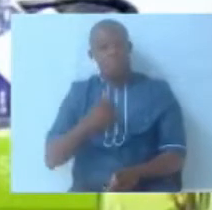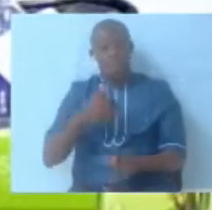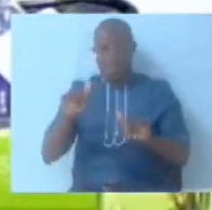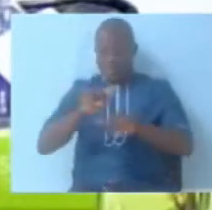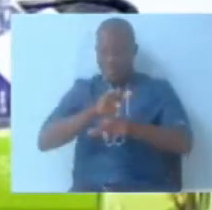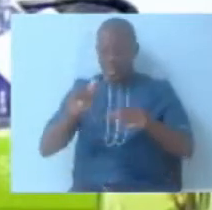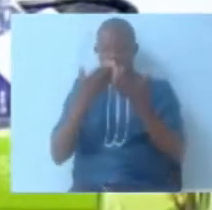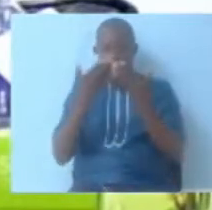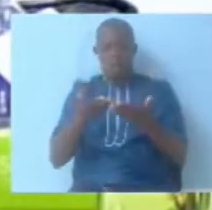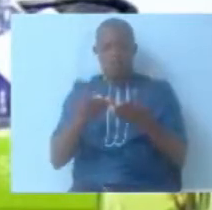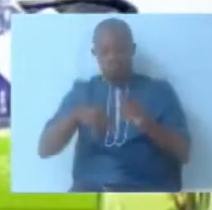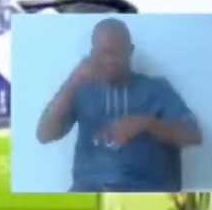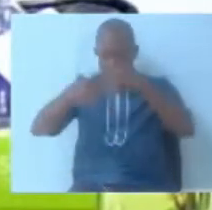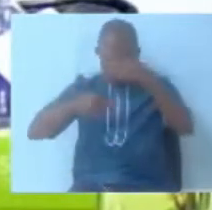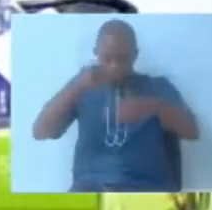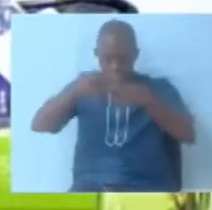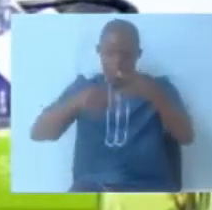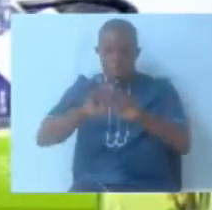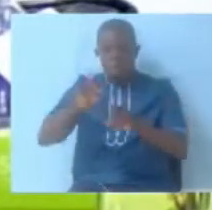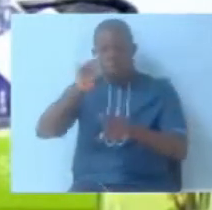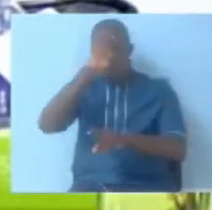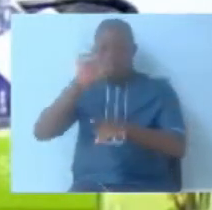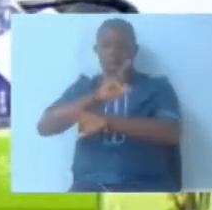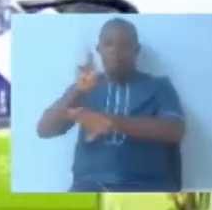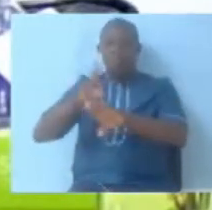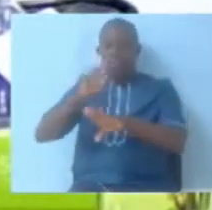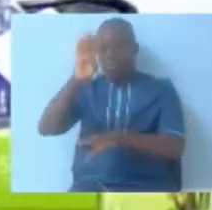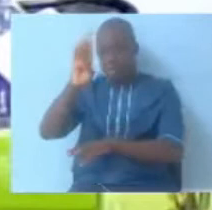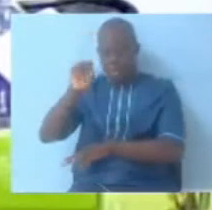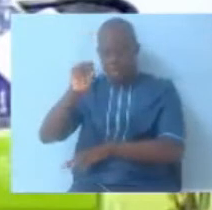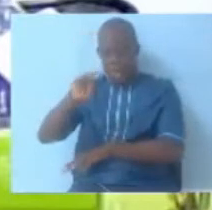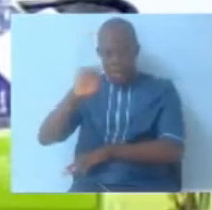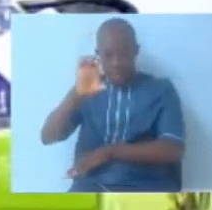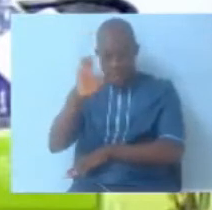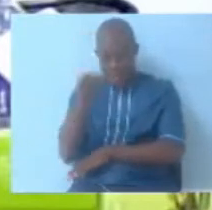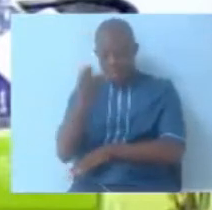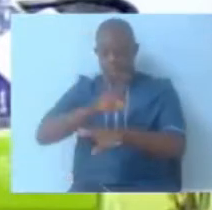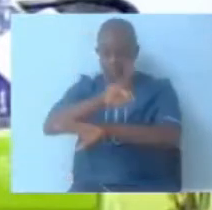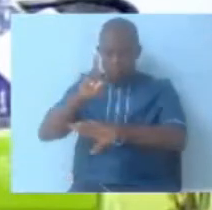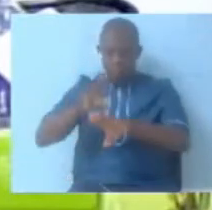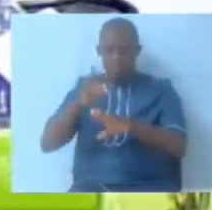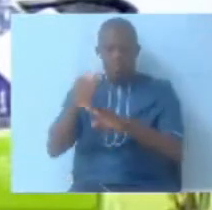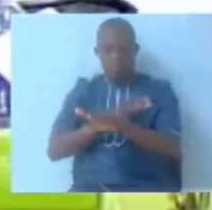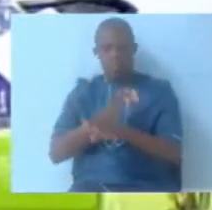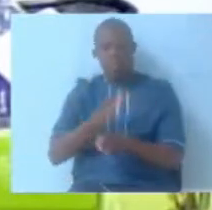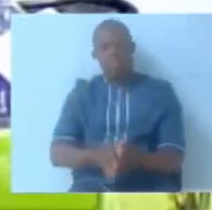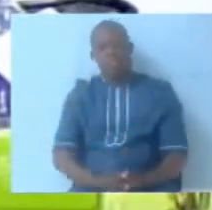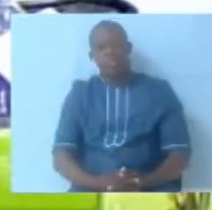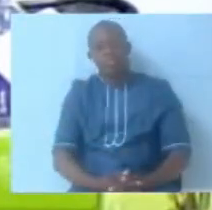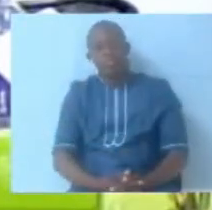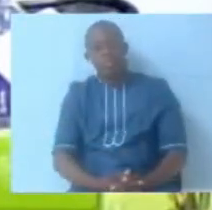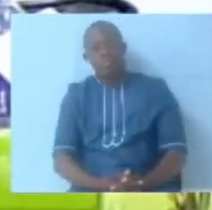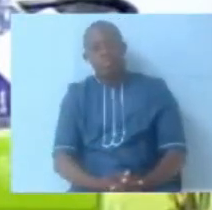continued service on the bench. Bitung hanim bin continued to do kwa la bundala kafudamu ye bench wale menumu kitindirla